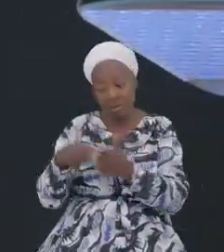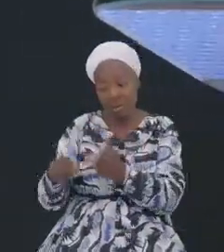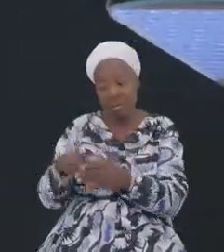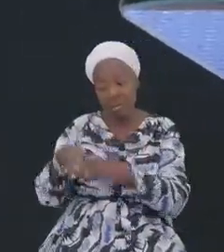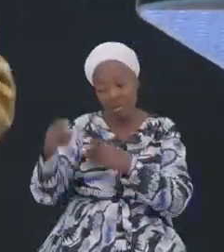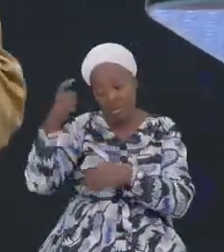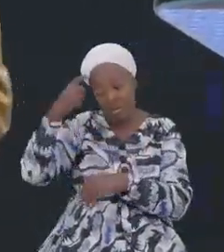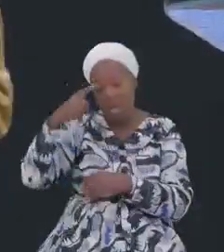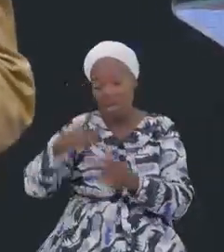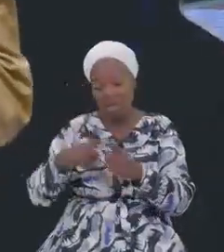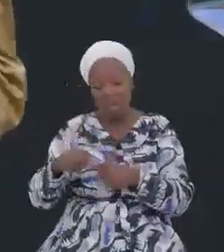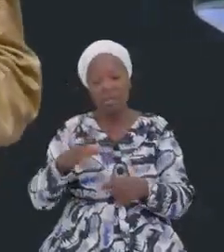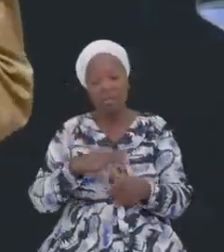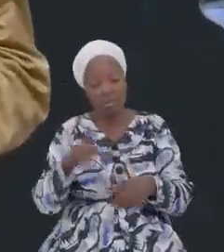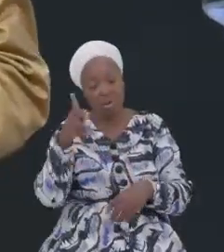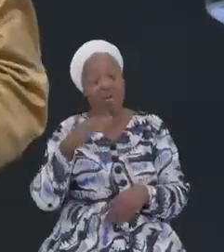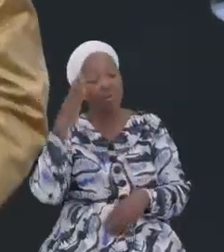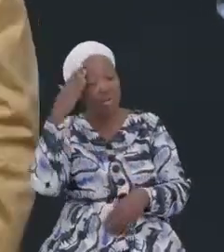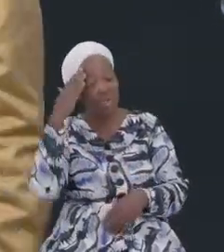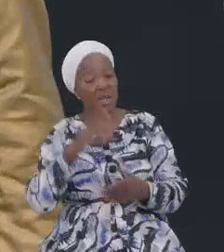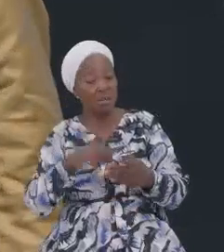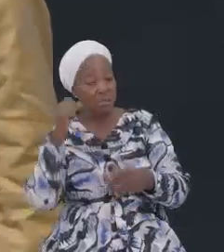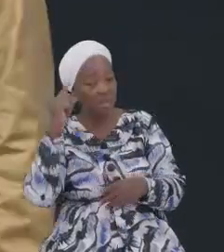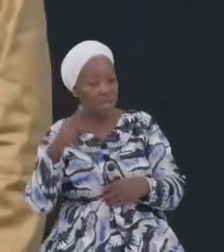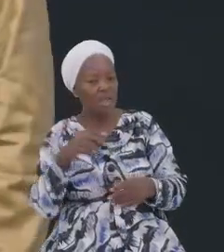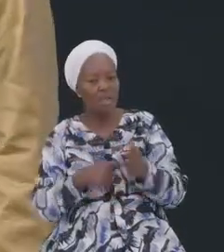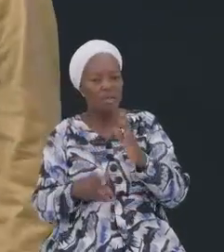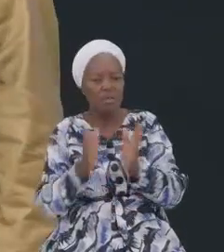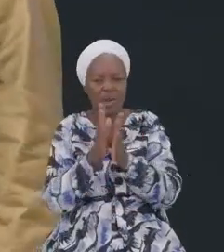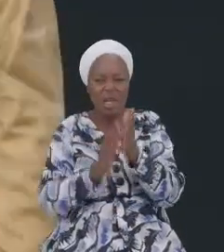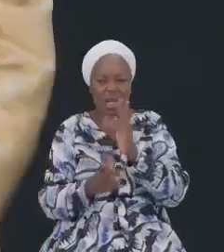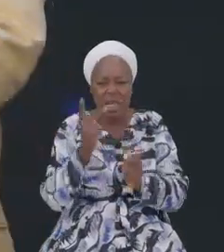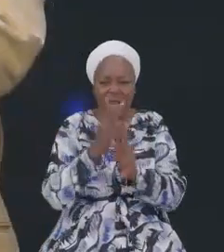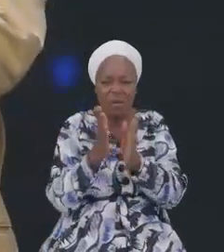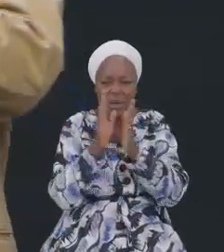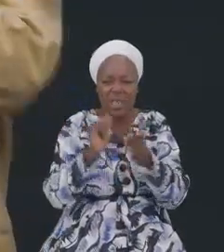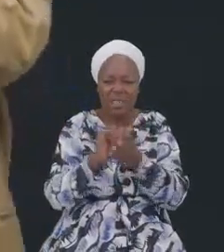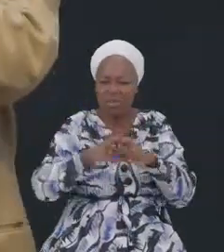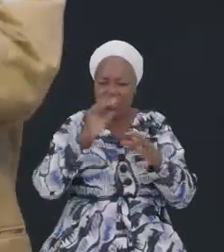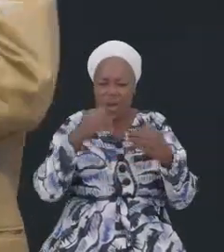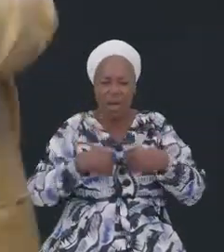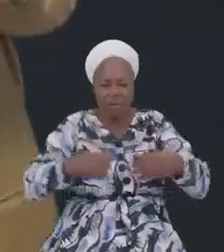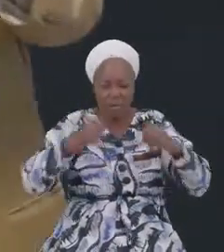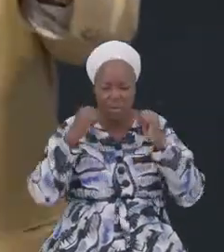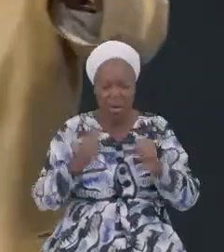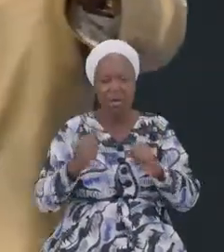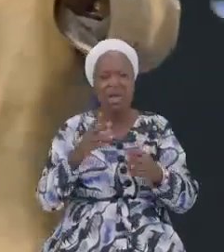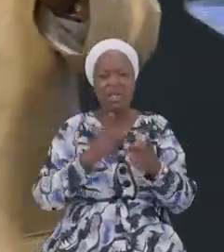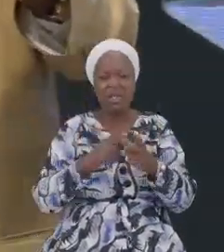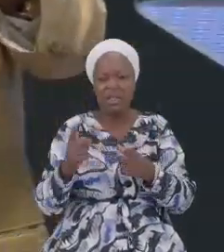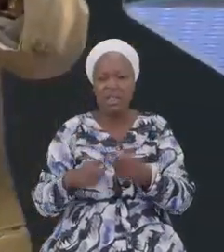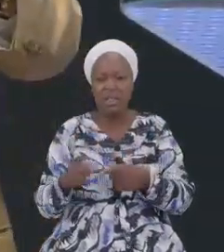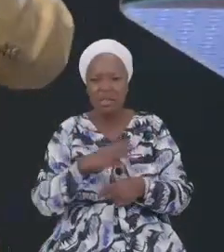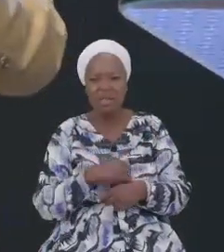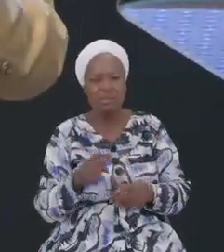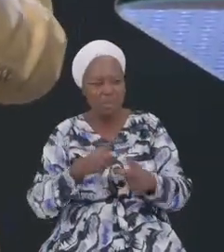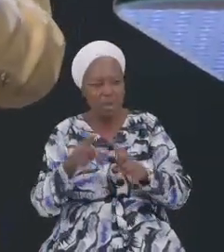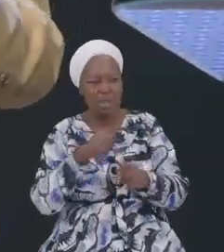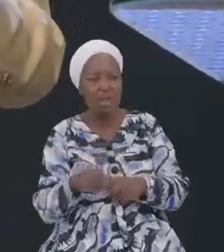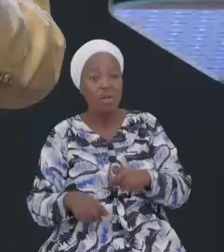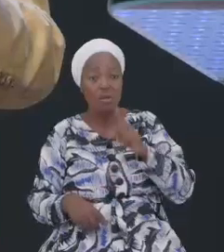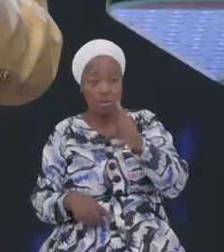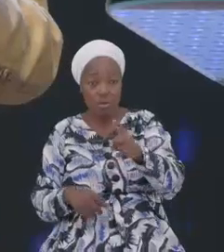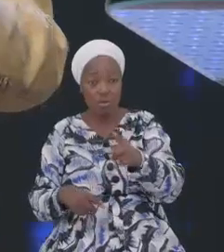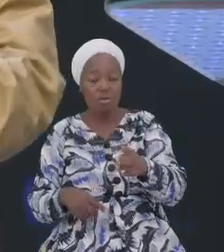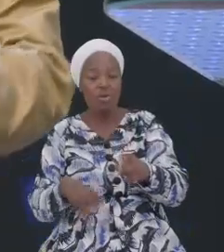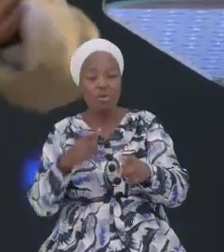you pray a kind of prayer that has no energy and no spirit, no punch in any life. It says, thou child of